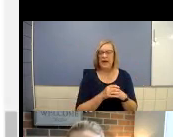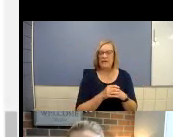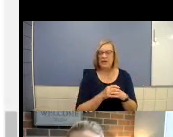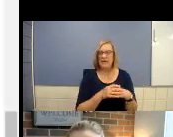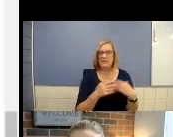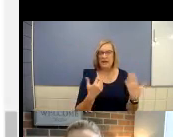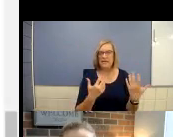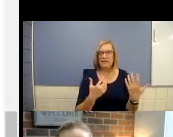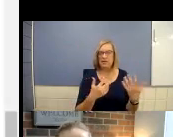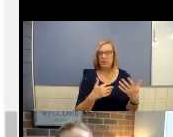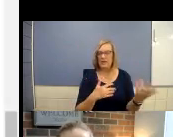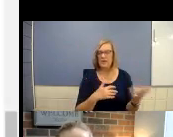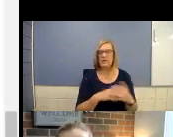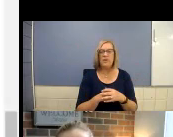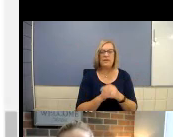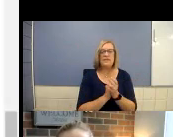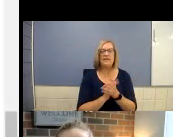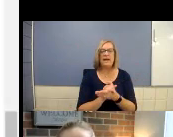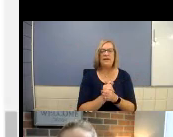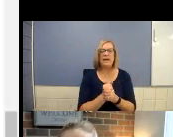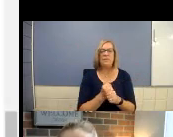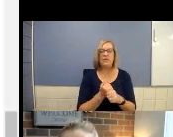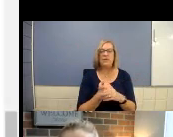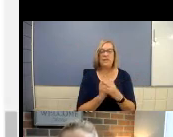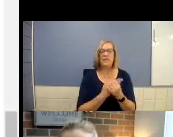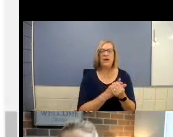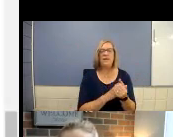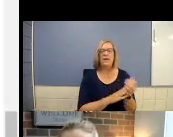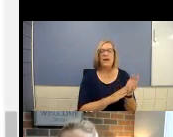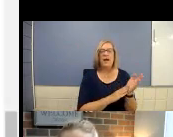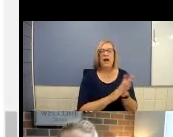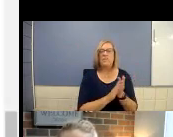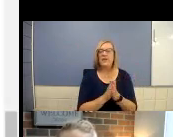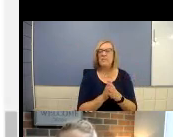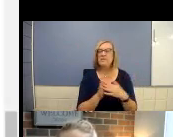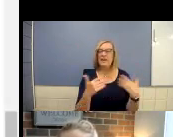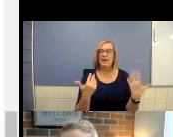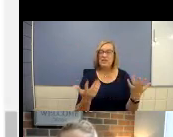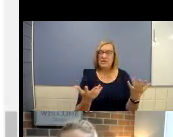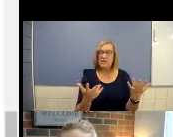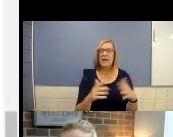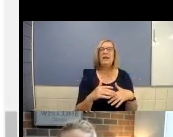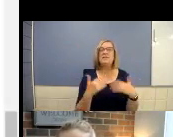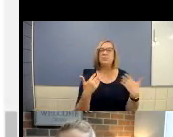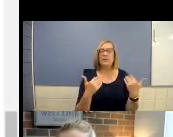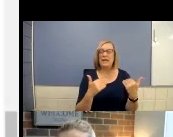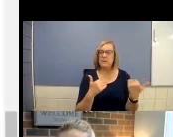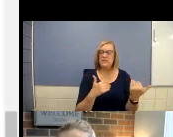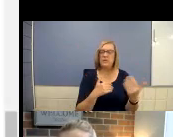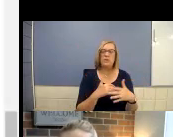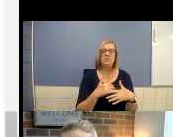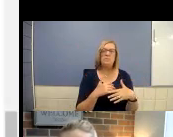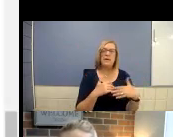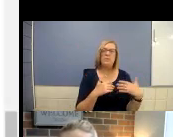their lab science class already. So you don't need to take that when you continue on. Developmental psychology, again, it's a really nice